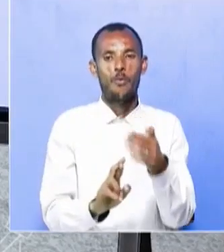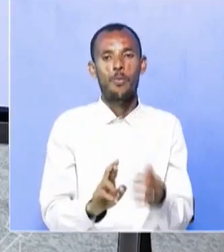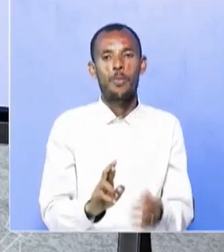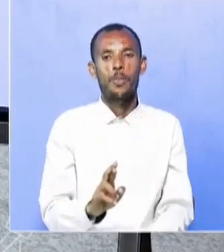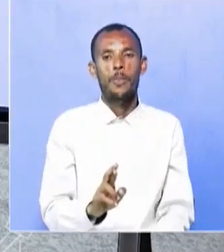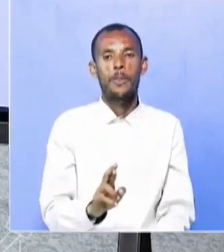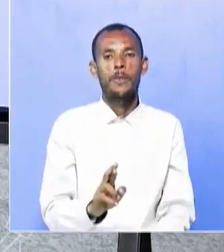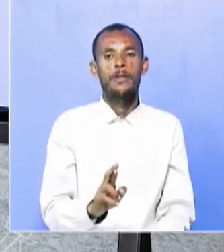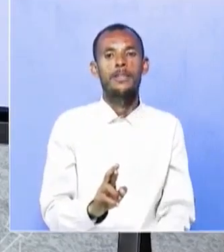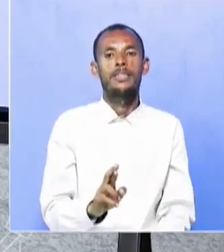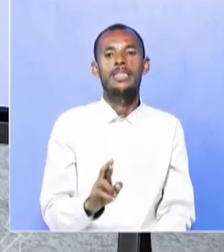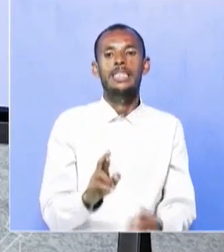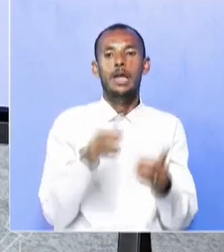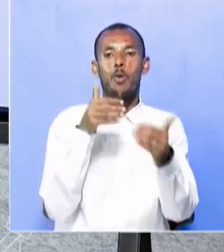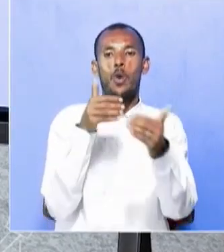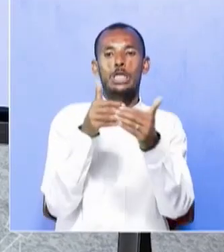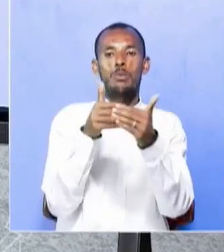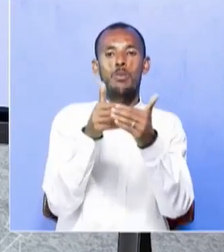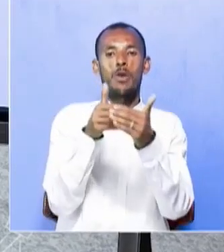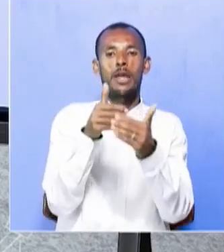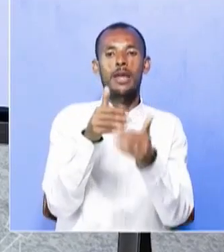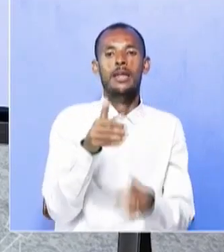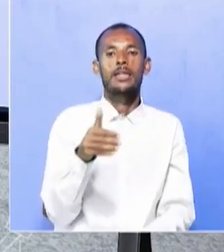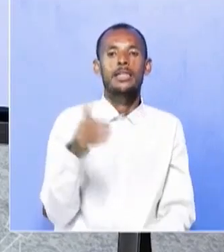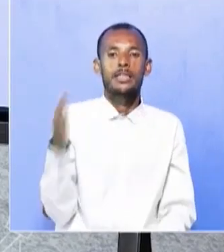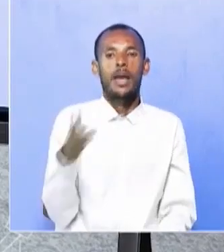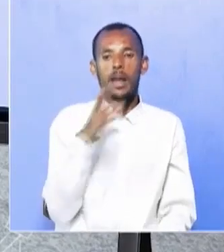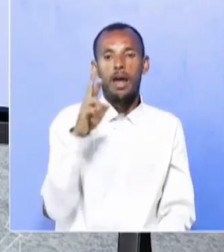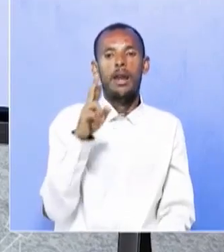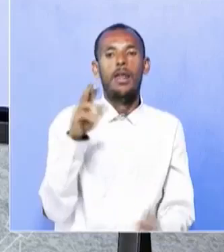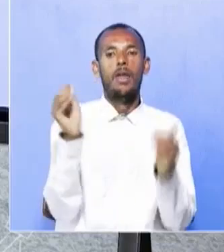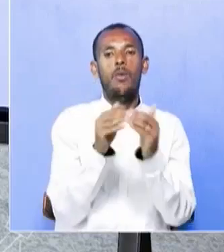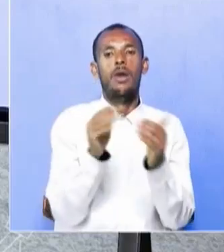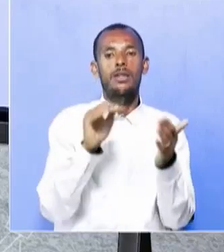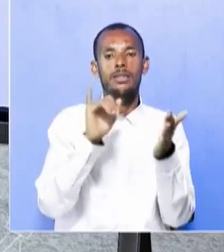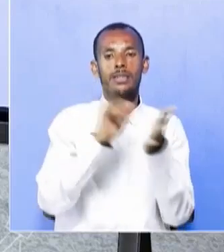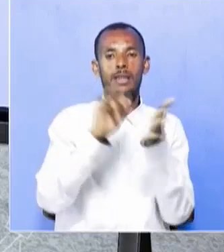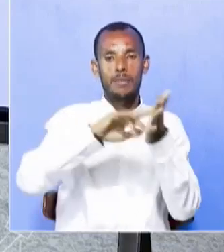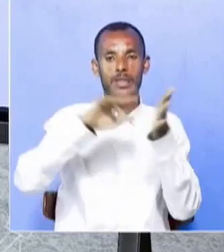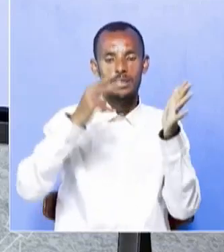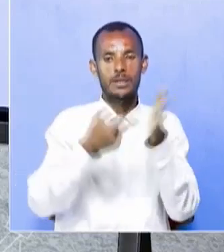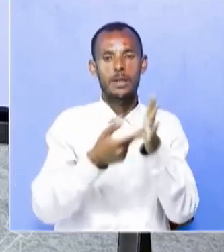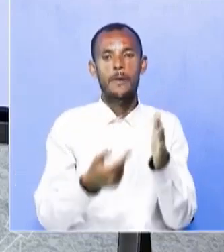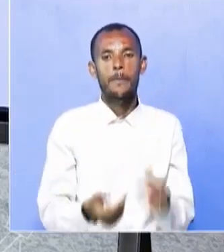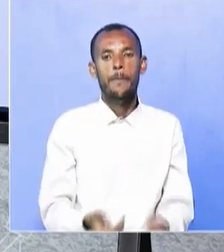the corresponding sides are equal. That means